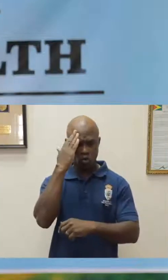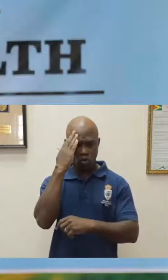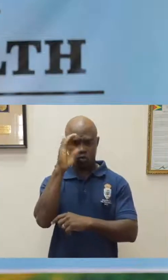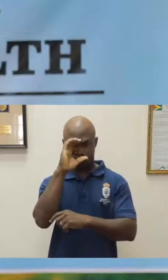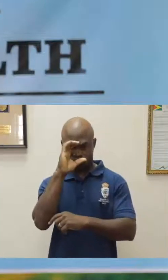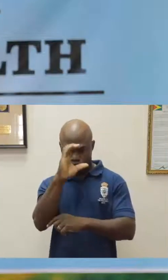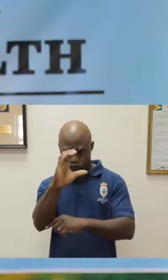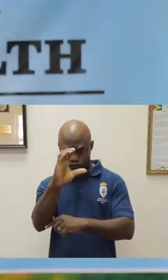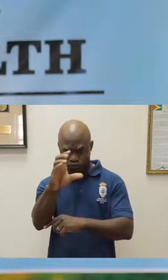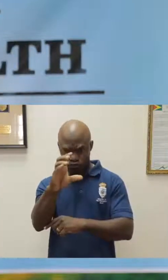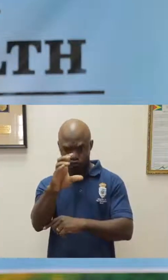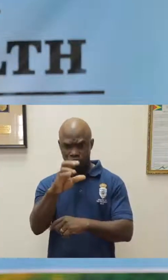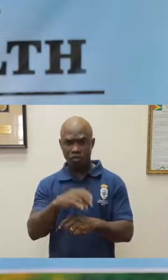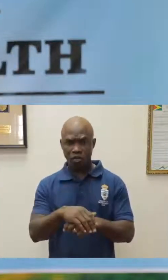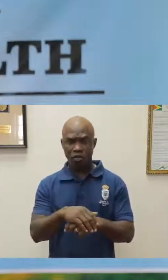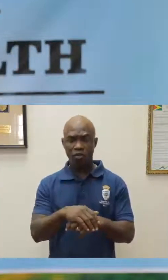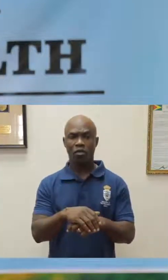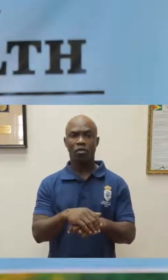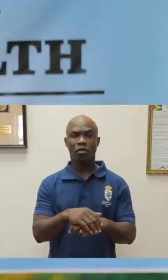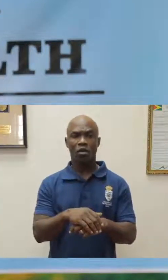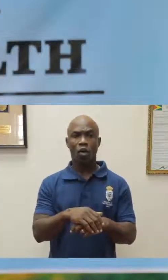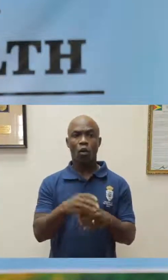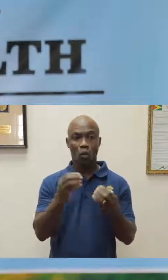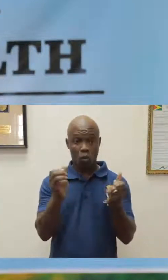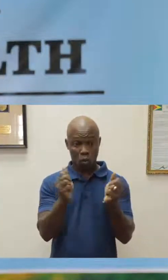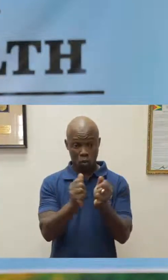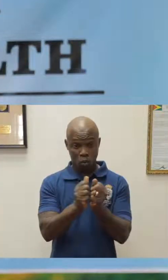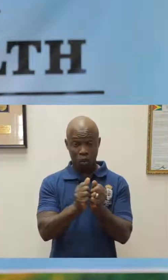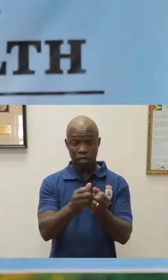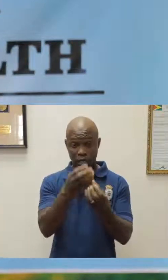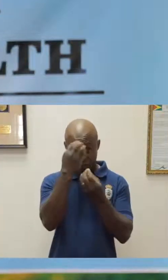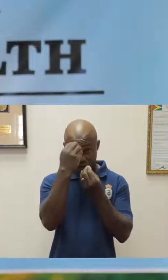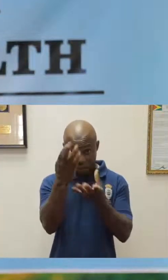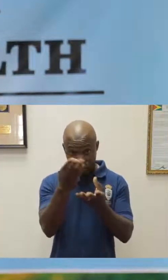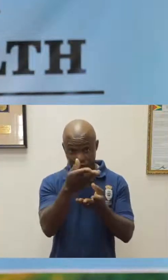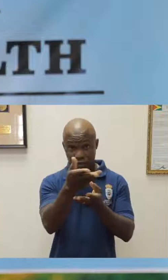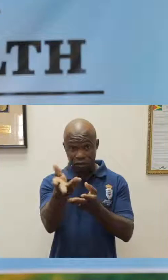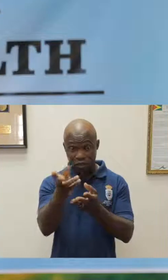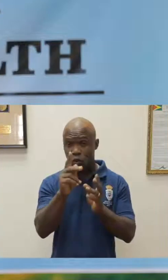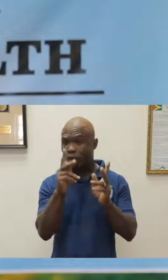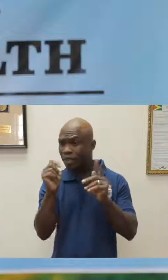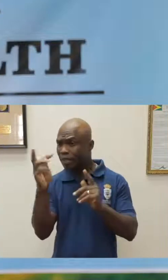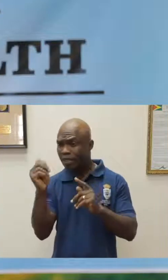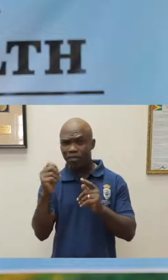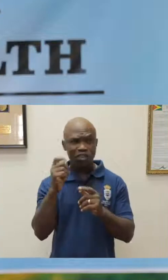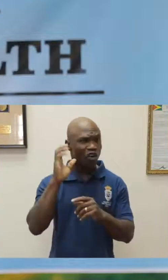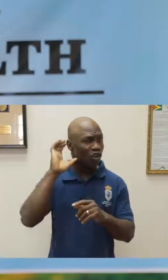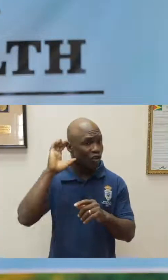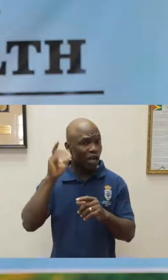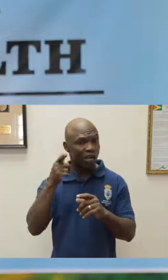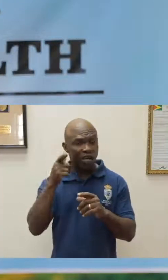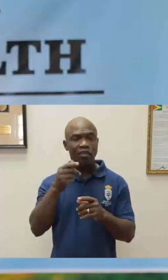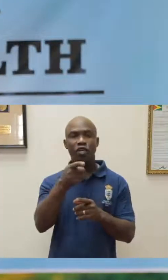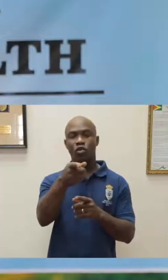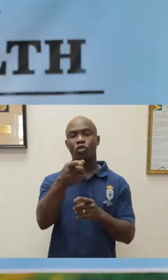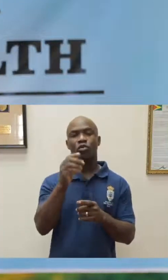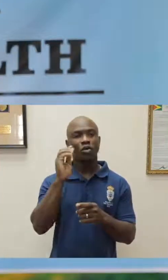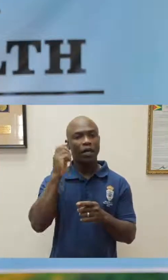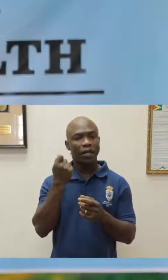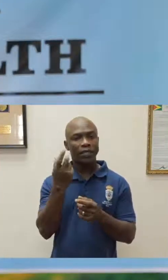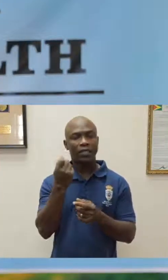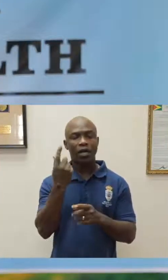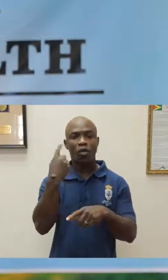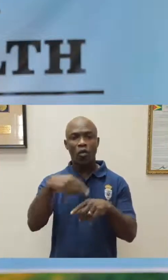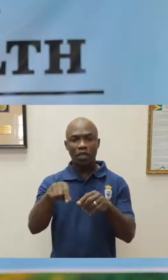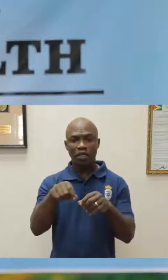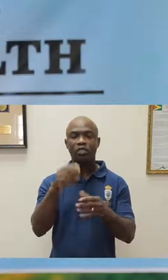vigilant and be forthcoming with information that is necessary for us to be able to